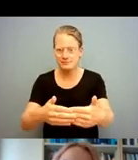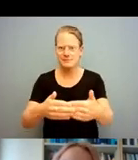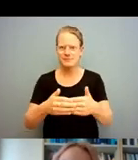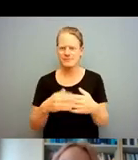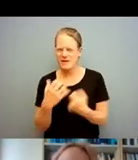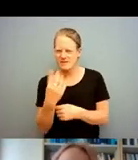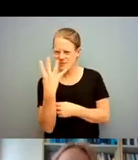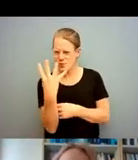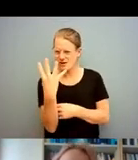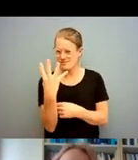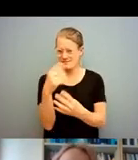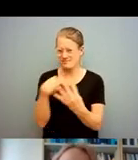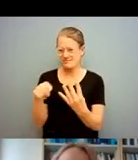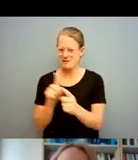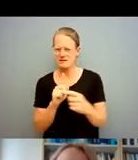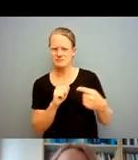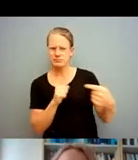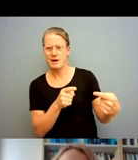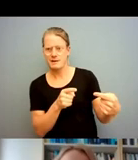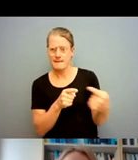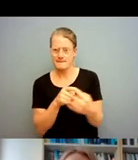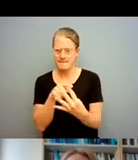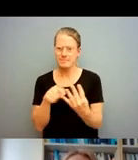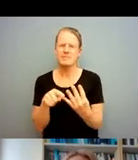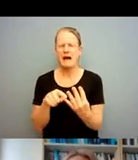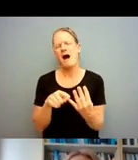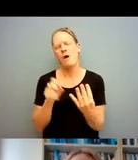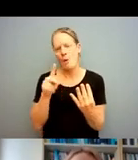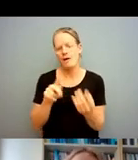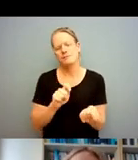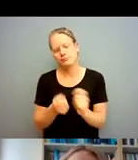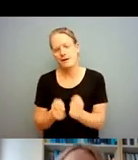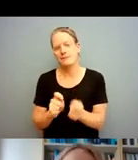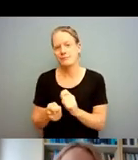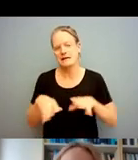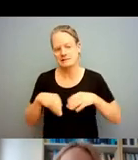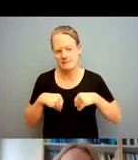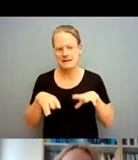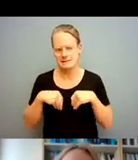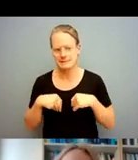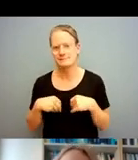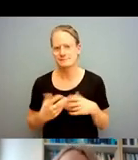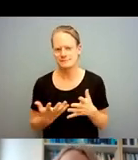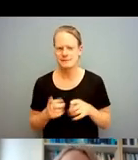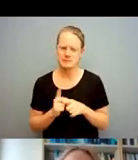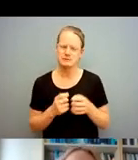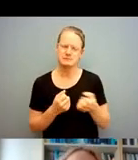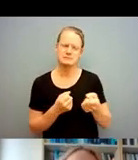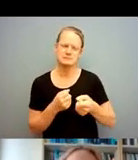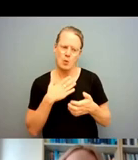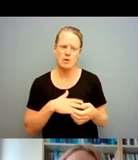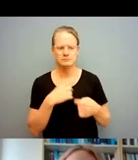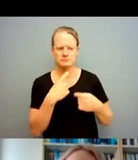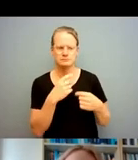United States, have actually reversed their position and now support the UN Declaration, which